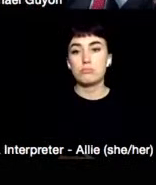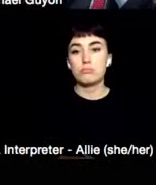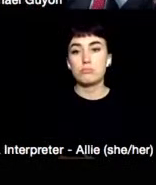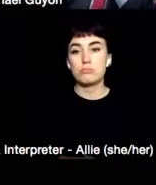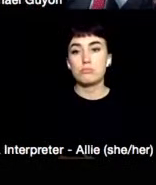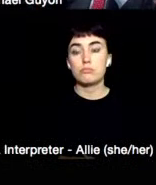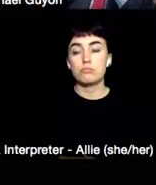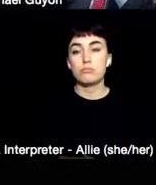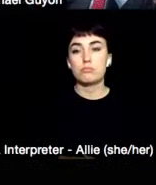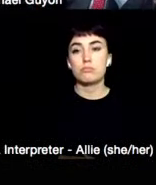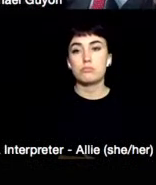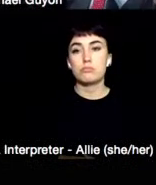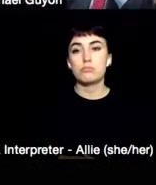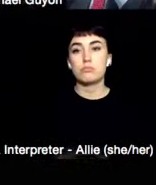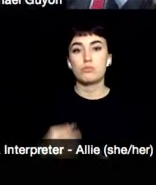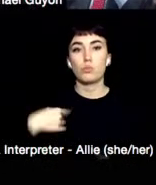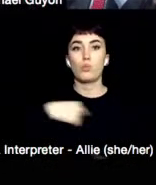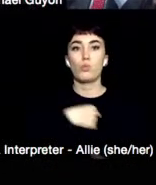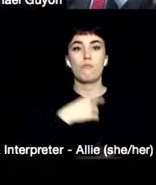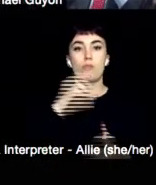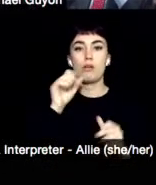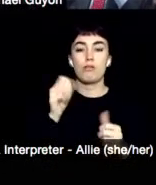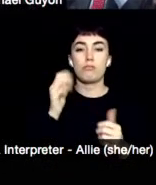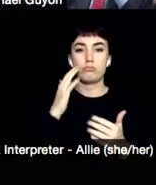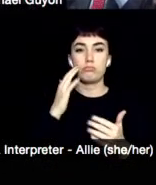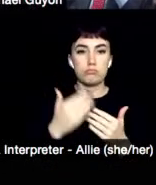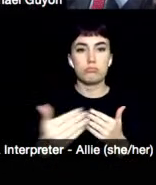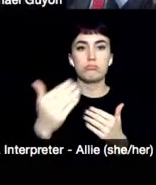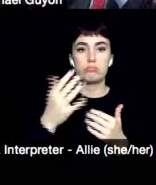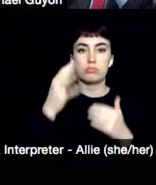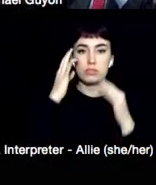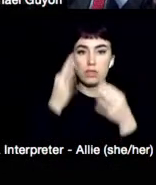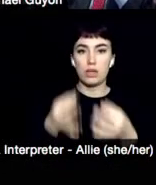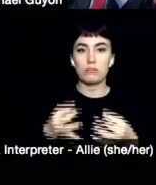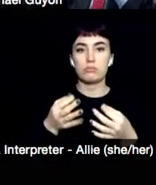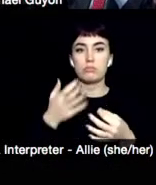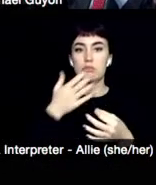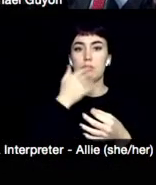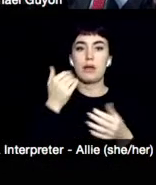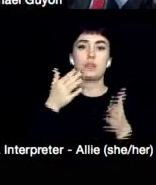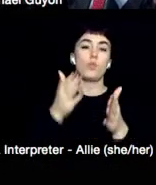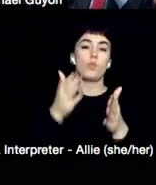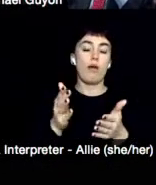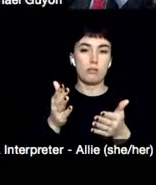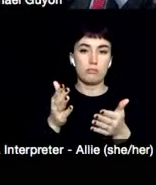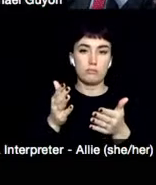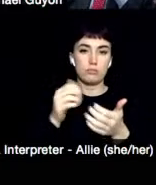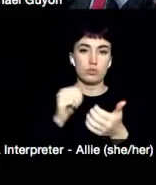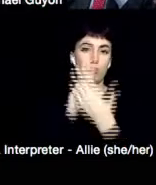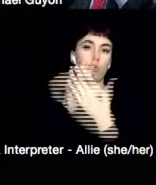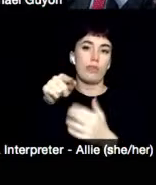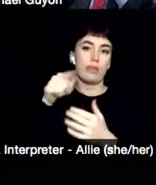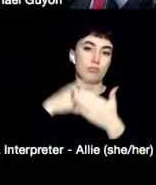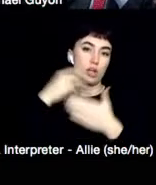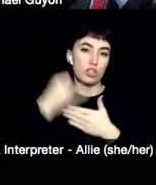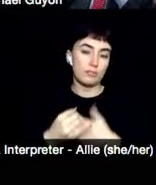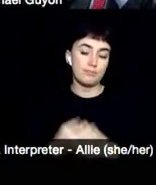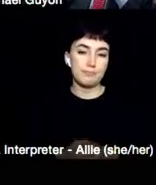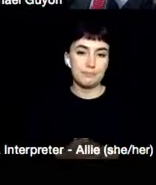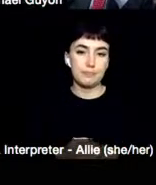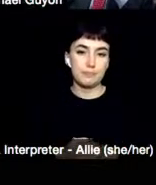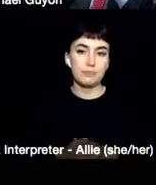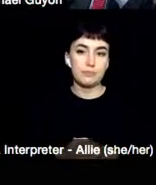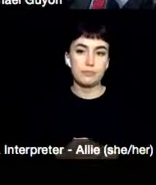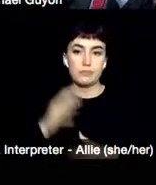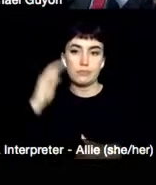can, going forward, determine the best way to do this project, offsetting